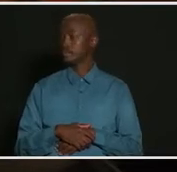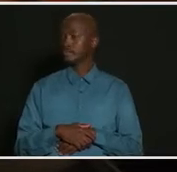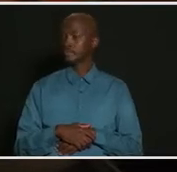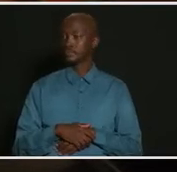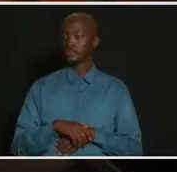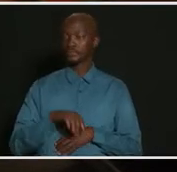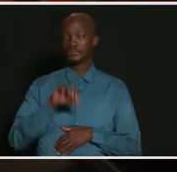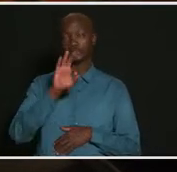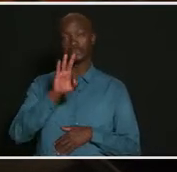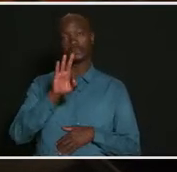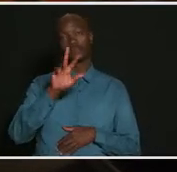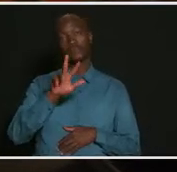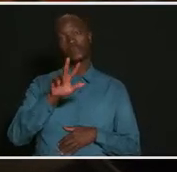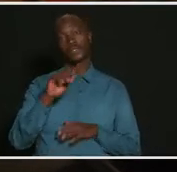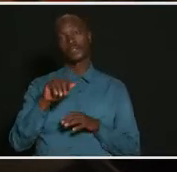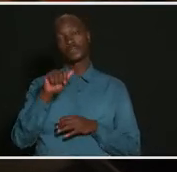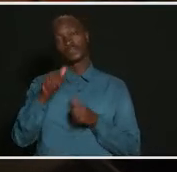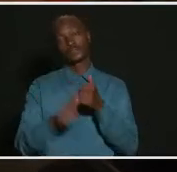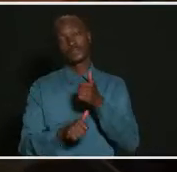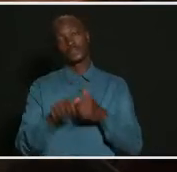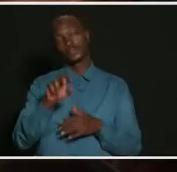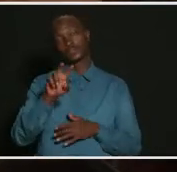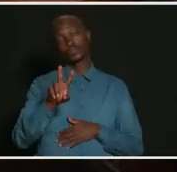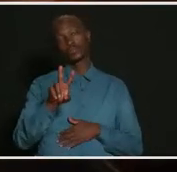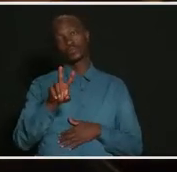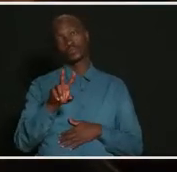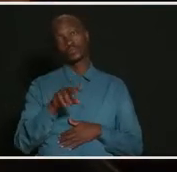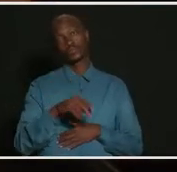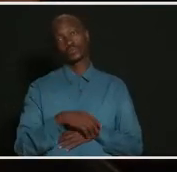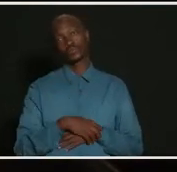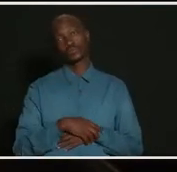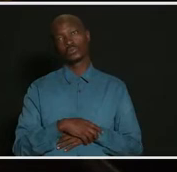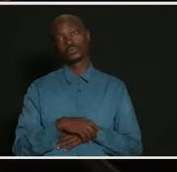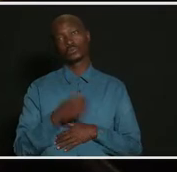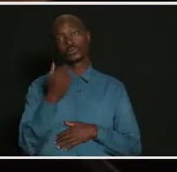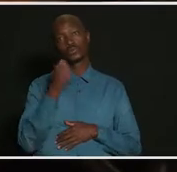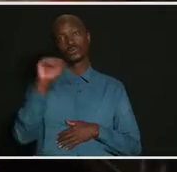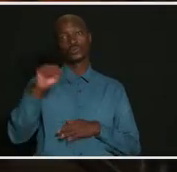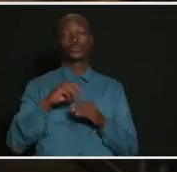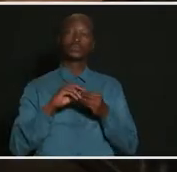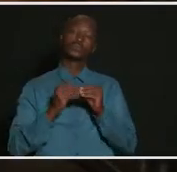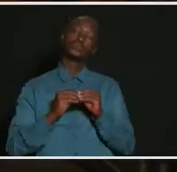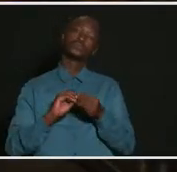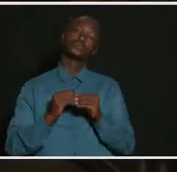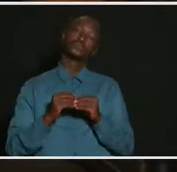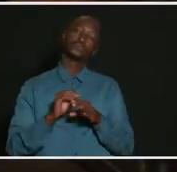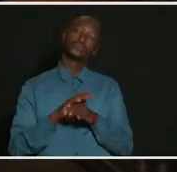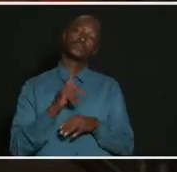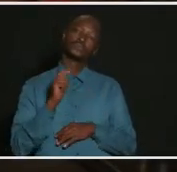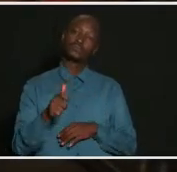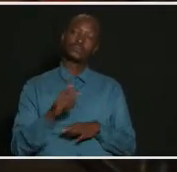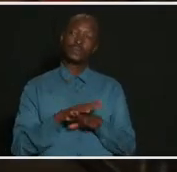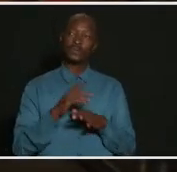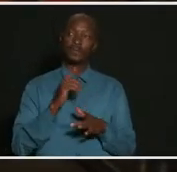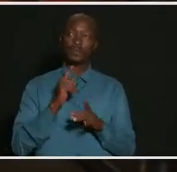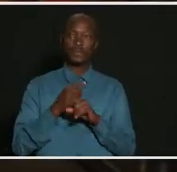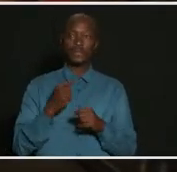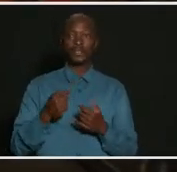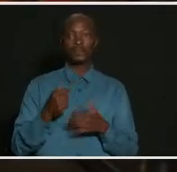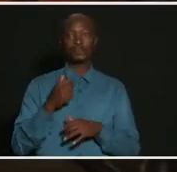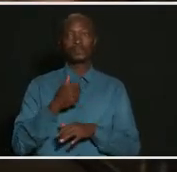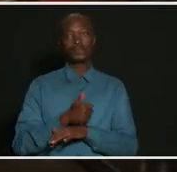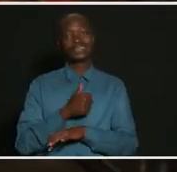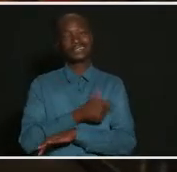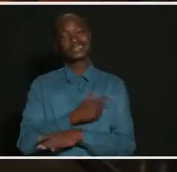38 subsection two we reject the amendment that's his payments must be made to State